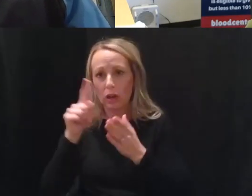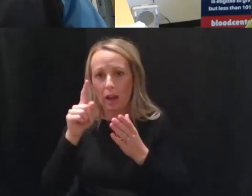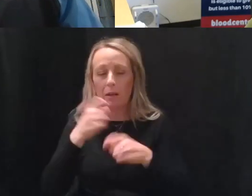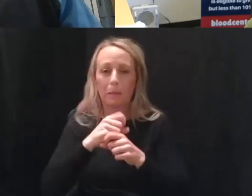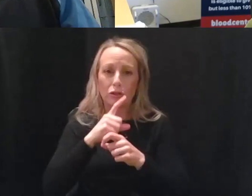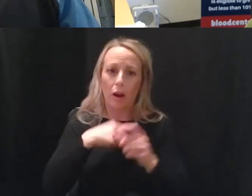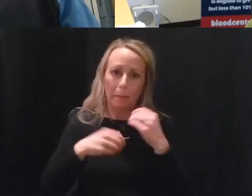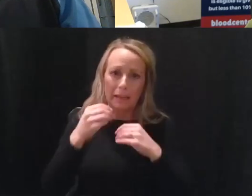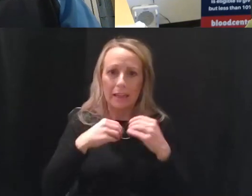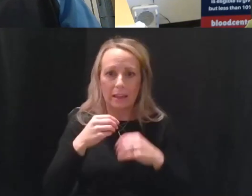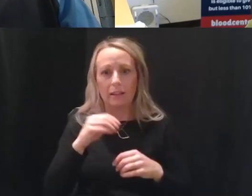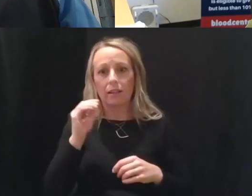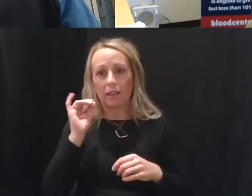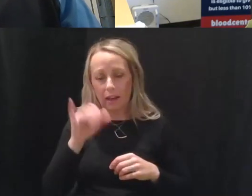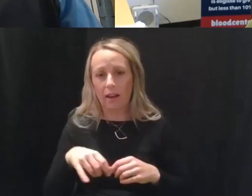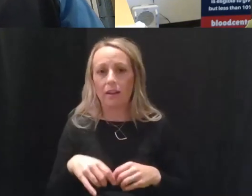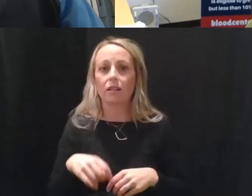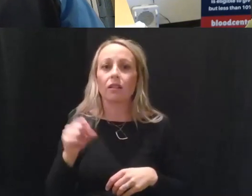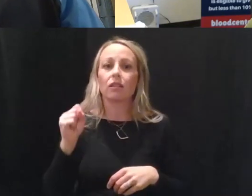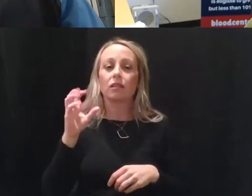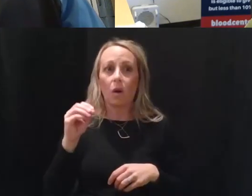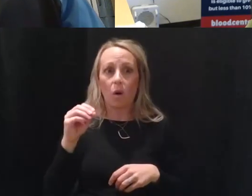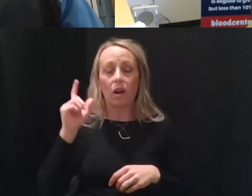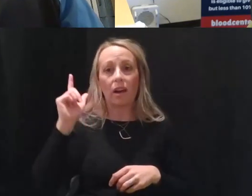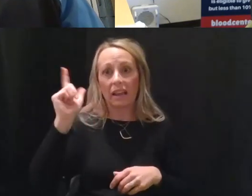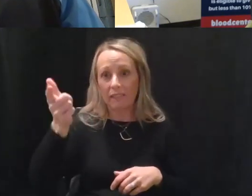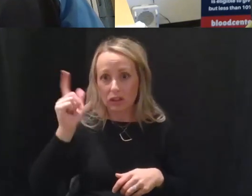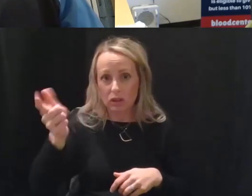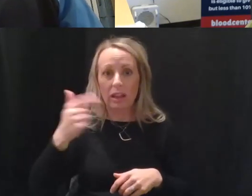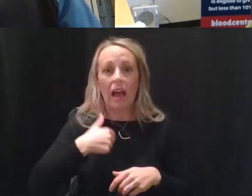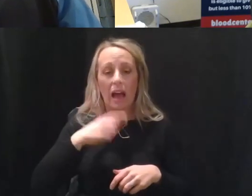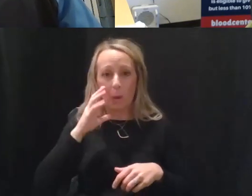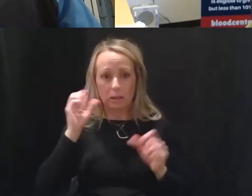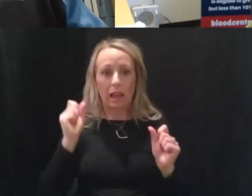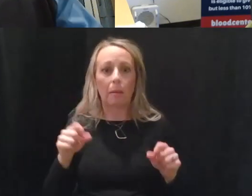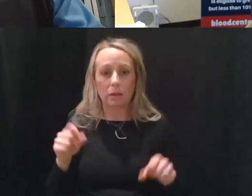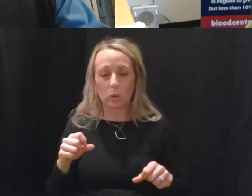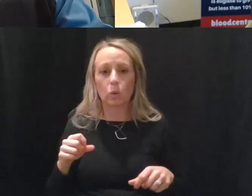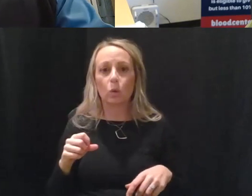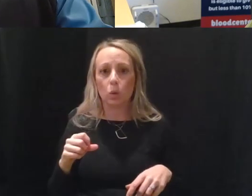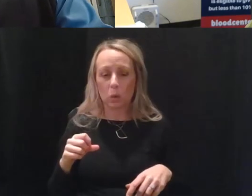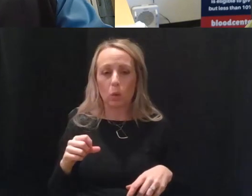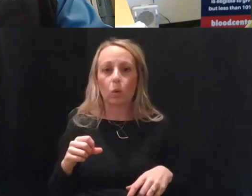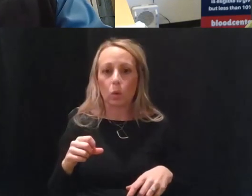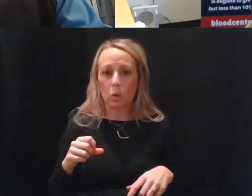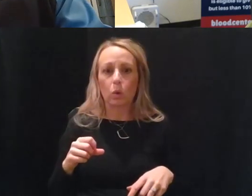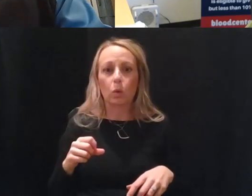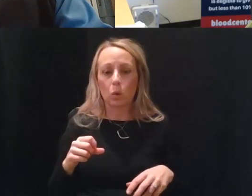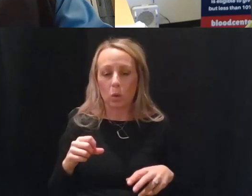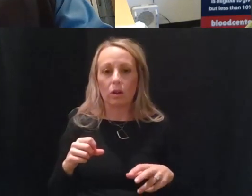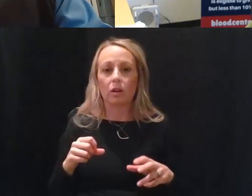and things like that. So eventually I was able to get off the outside